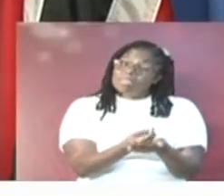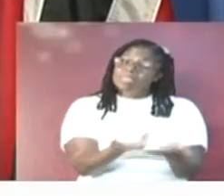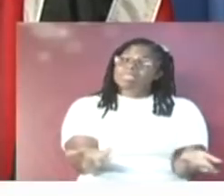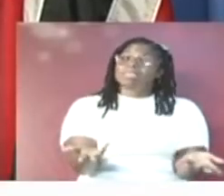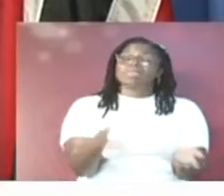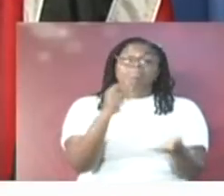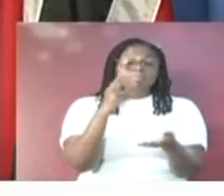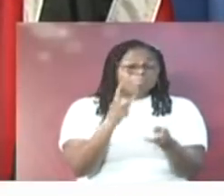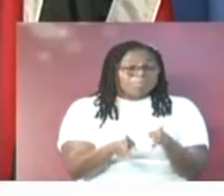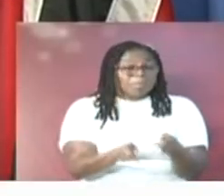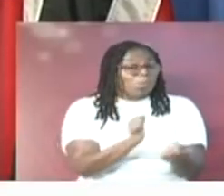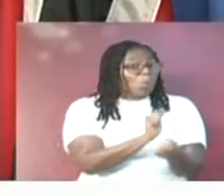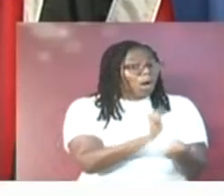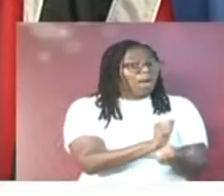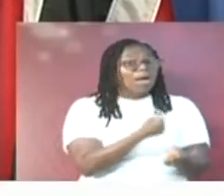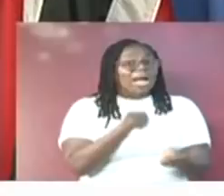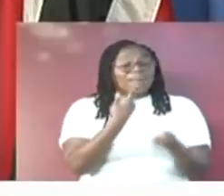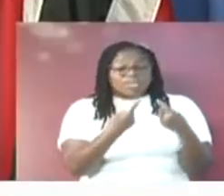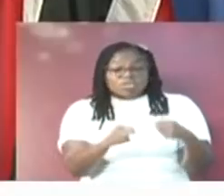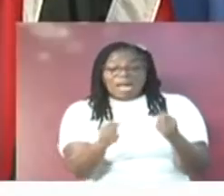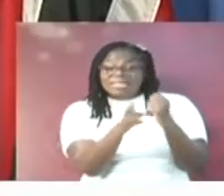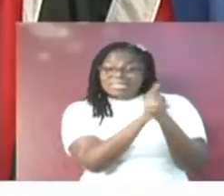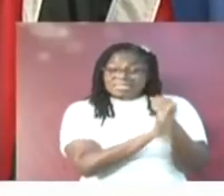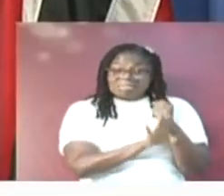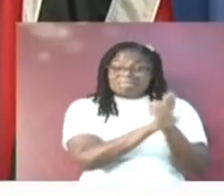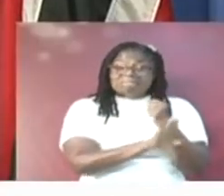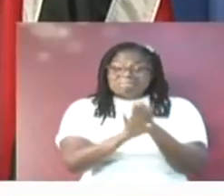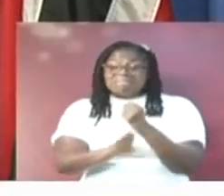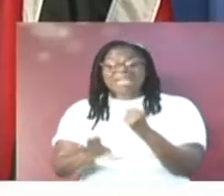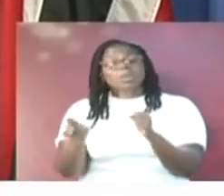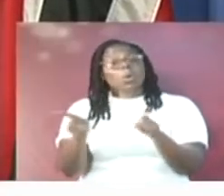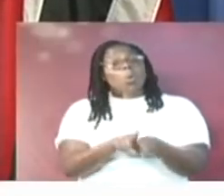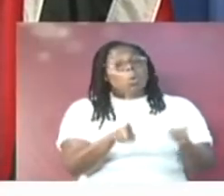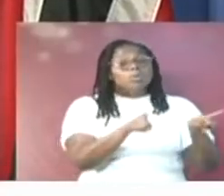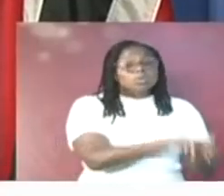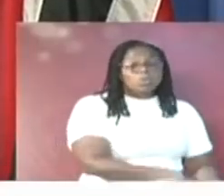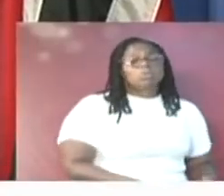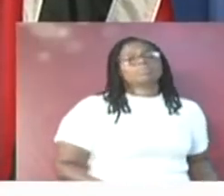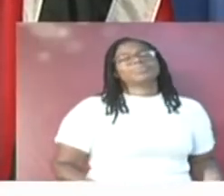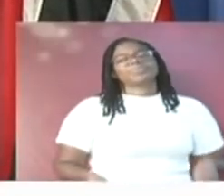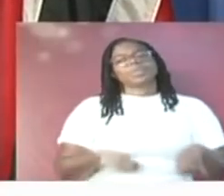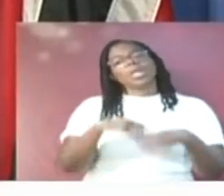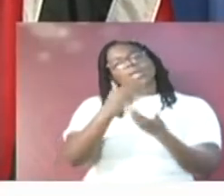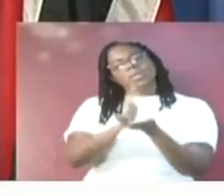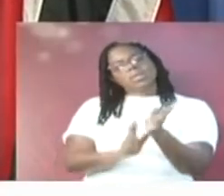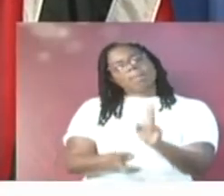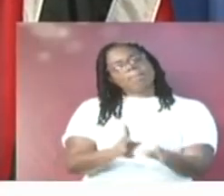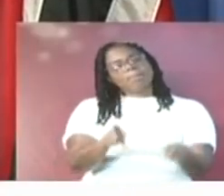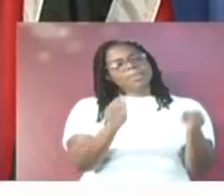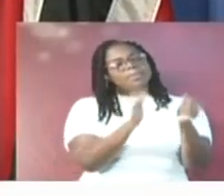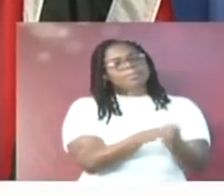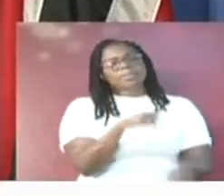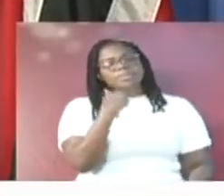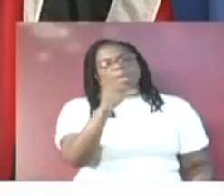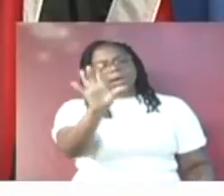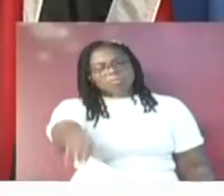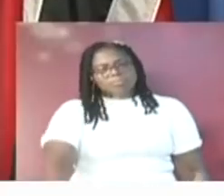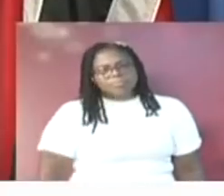And for those who spend time describing this as some